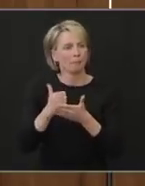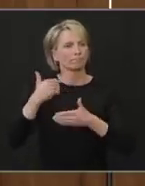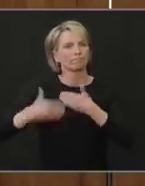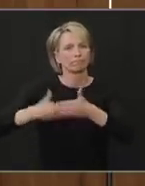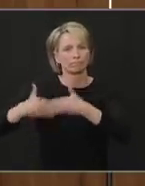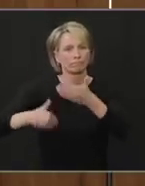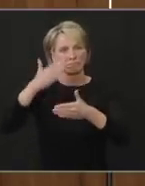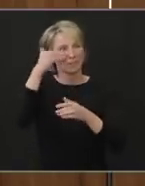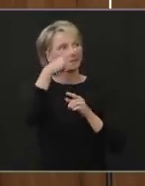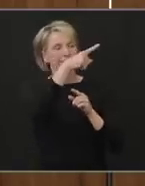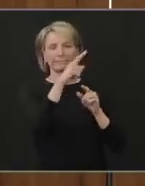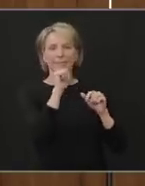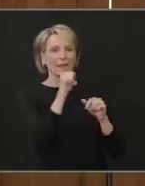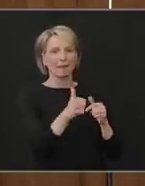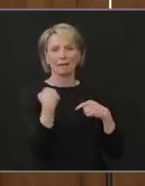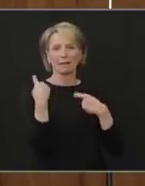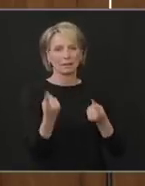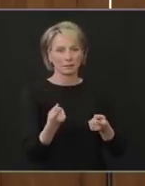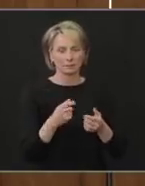the president's